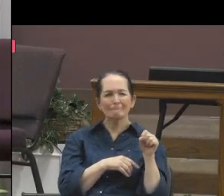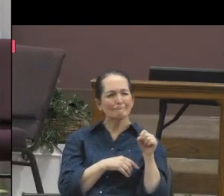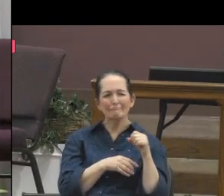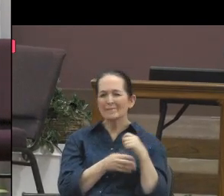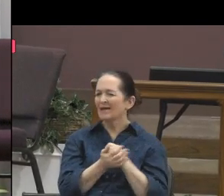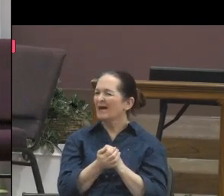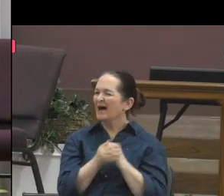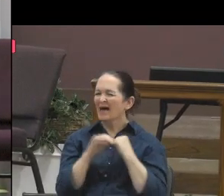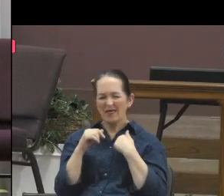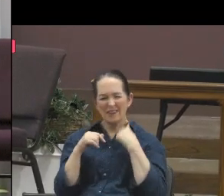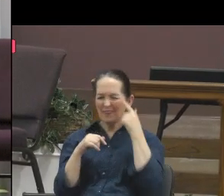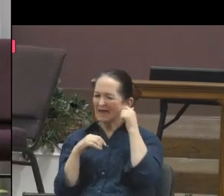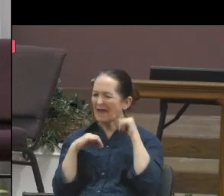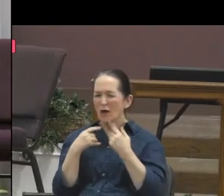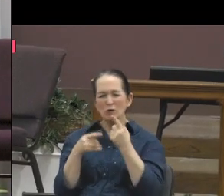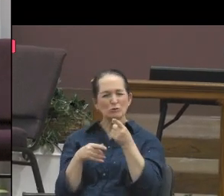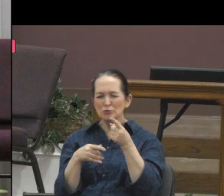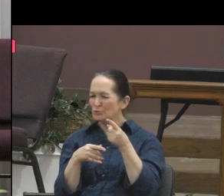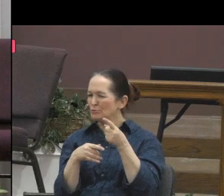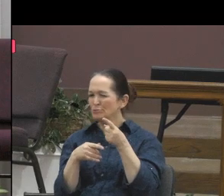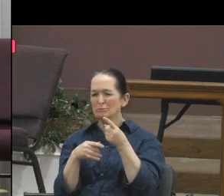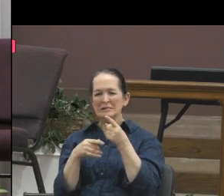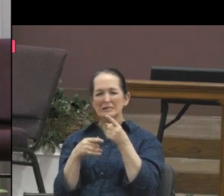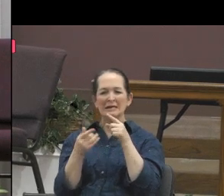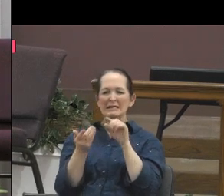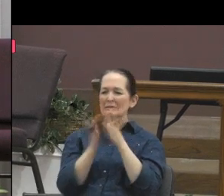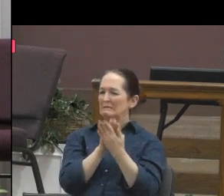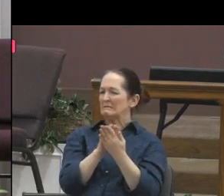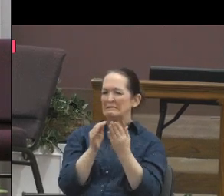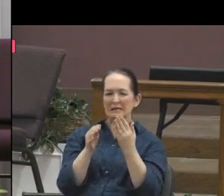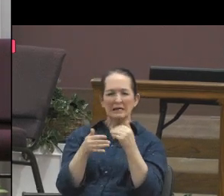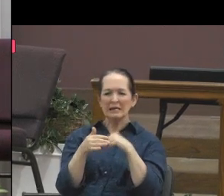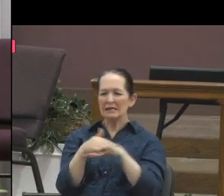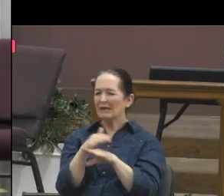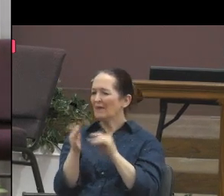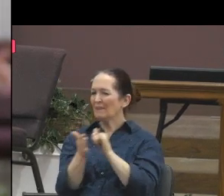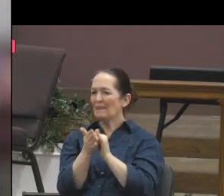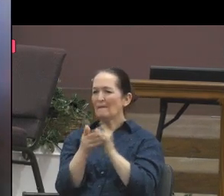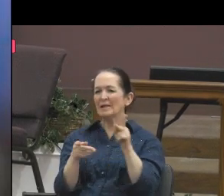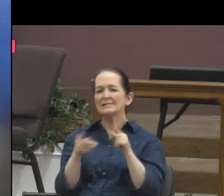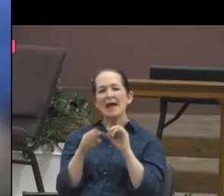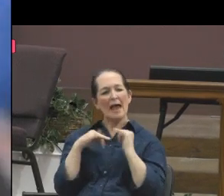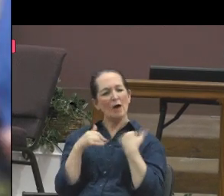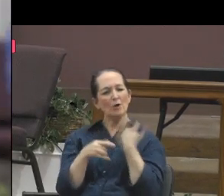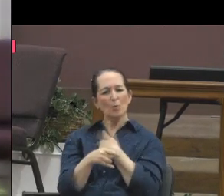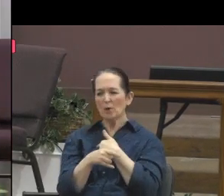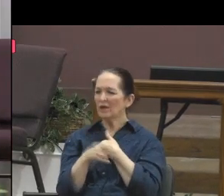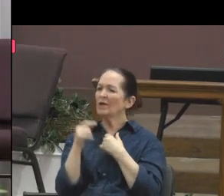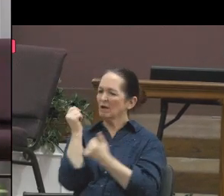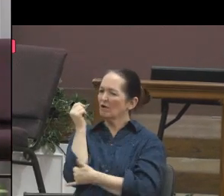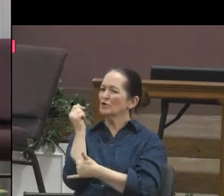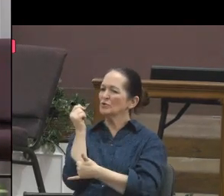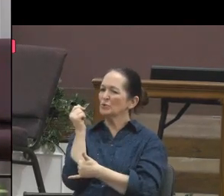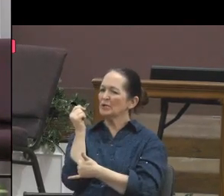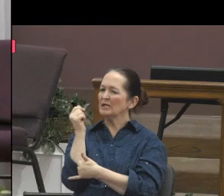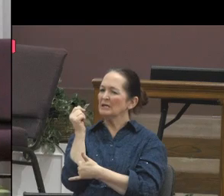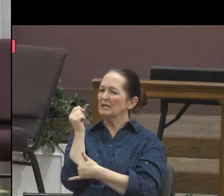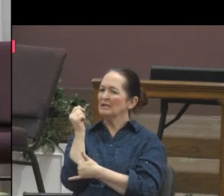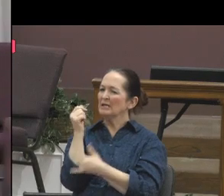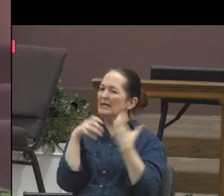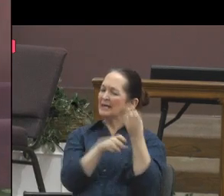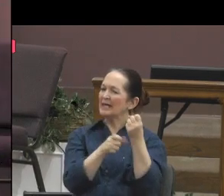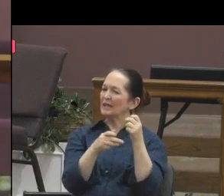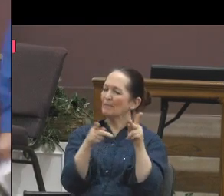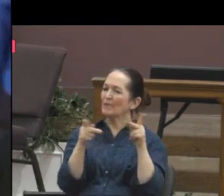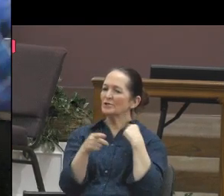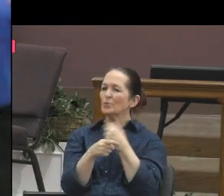world did you get there? How did we as a nation get to where we are today? Where we don't